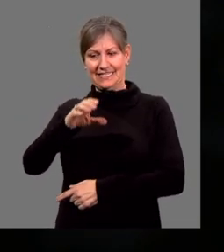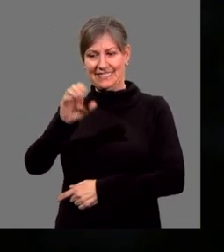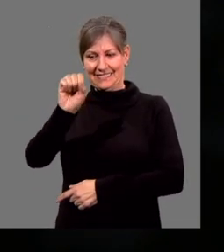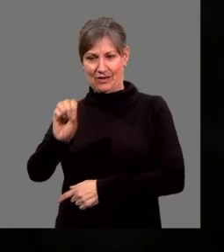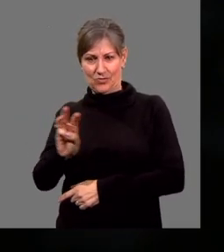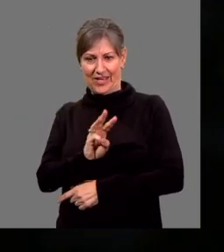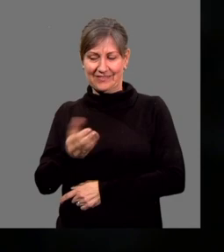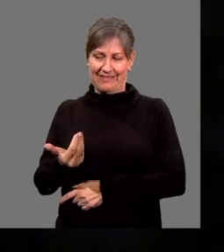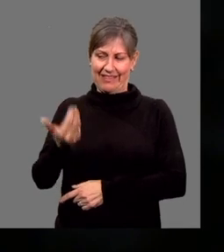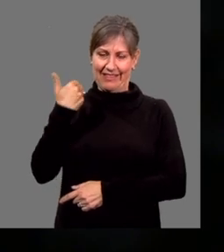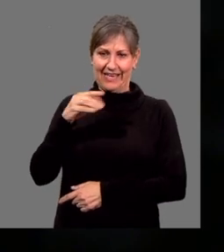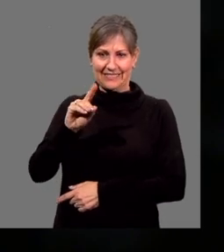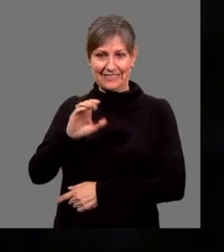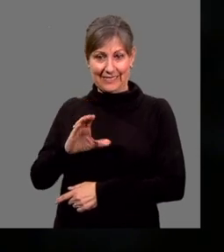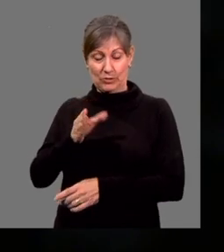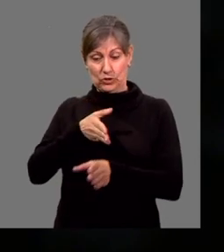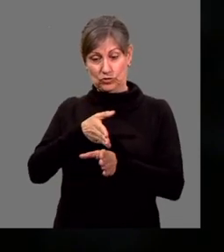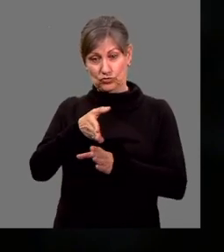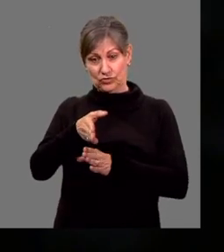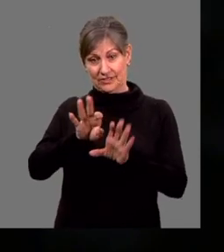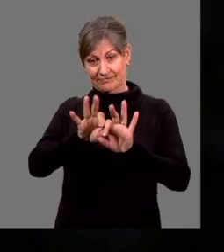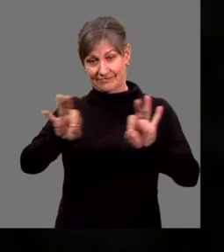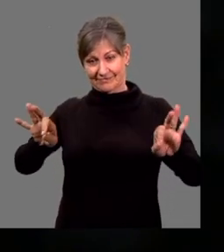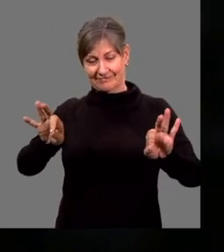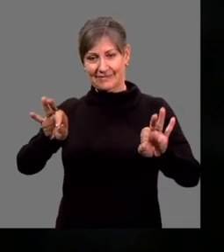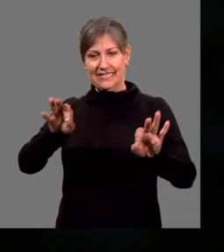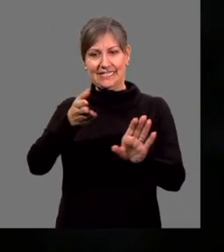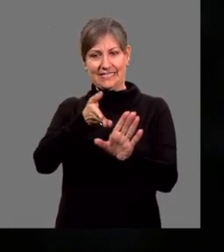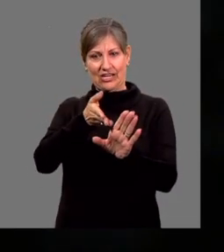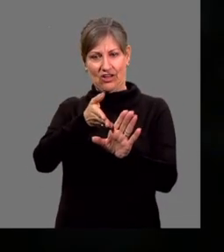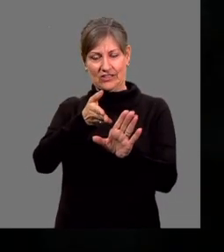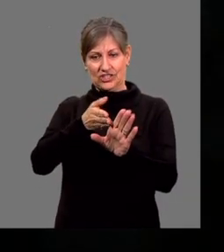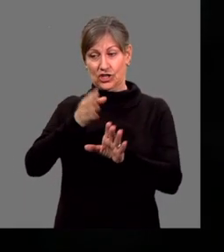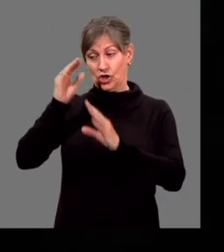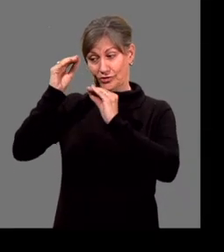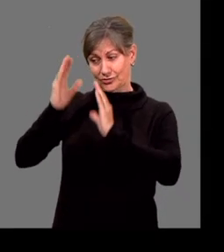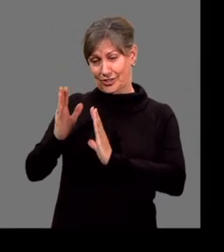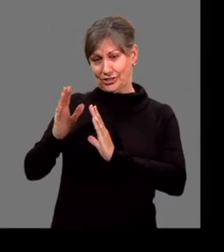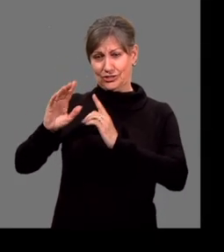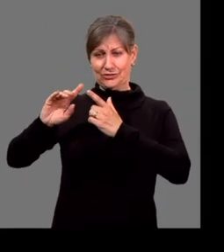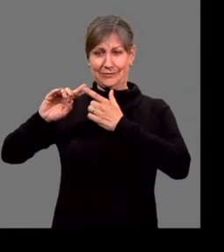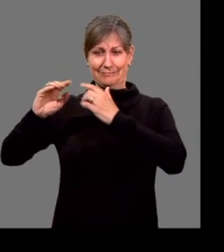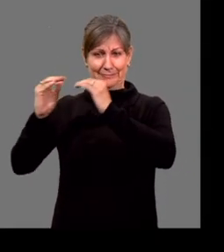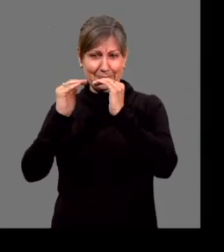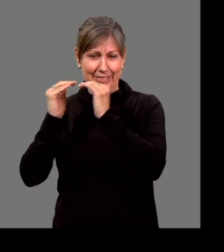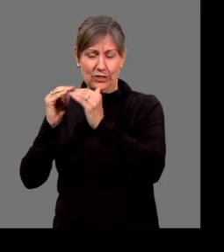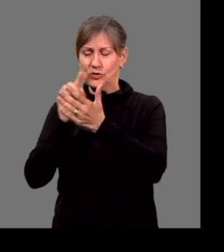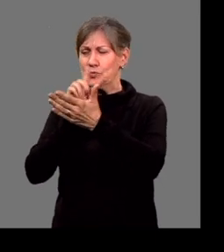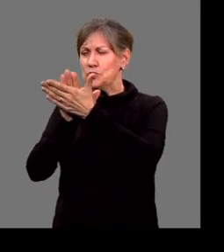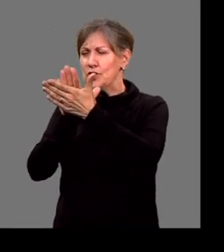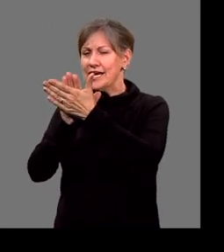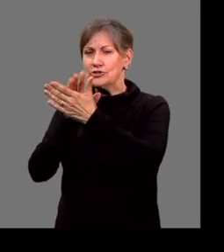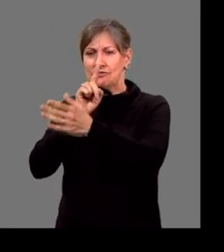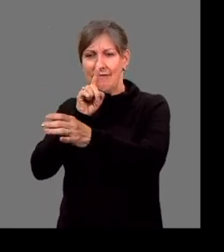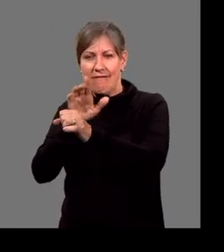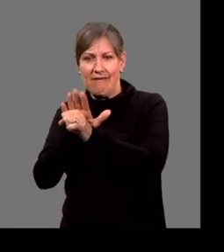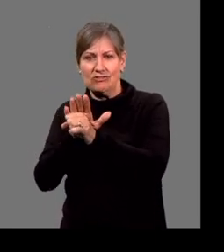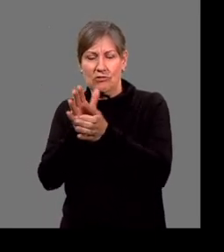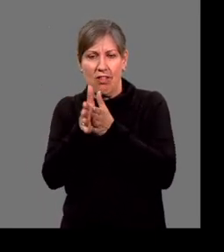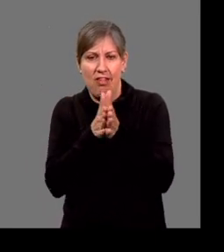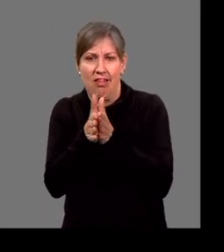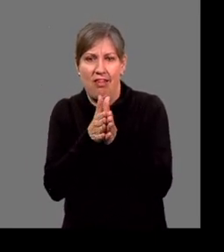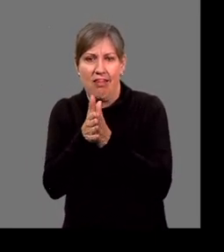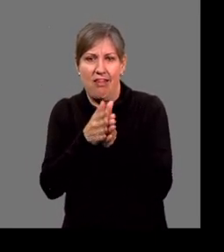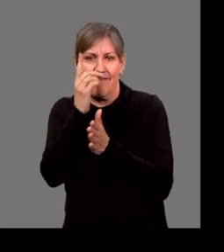last December with a degree in psychology. Her instructors and peers praised her dedication and enthusiasm